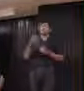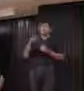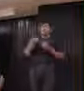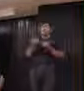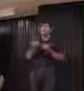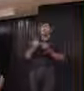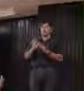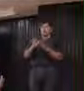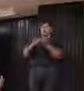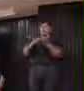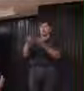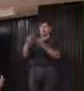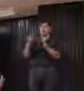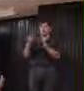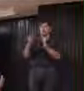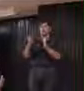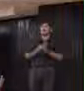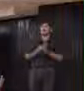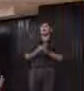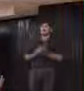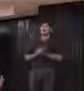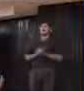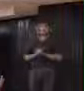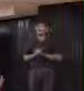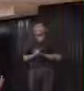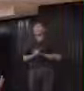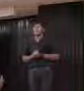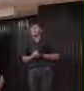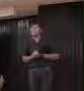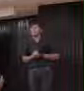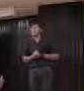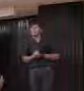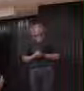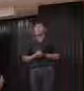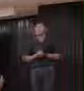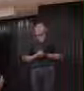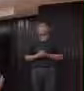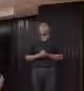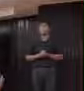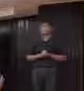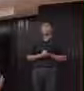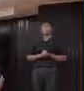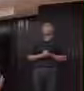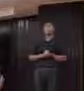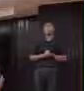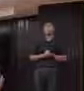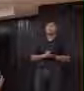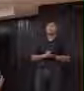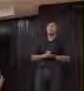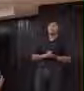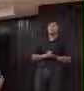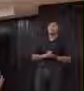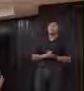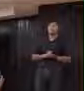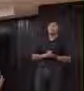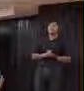question right here in front. There's a mic just next to you, and then we have one in the back there. Please.